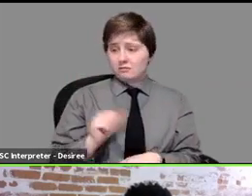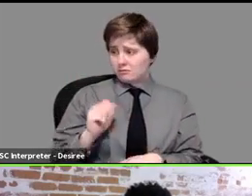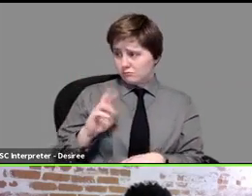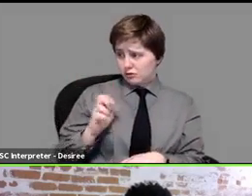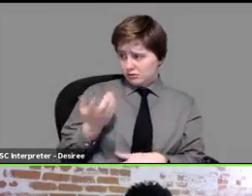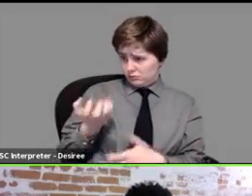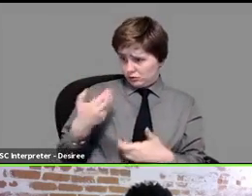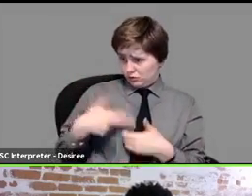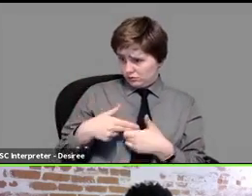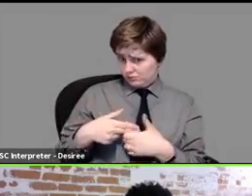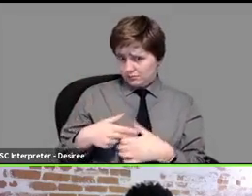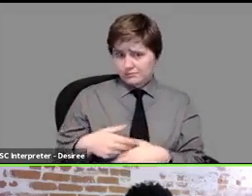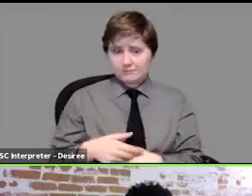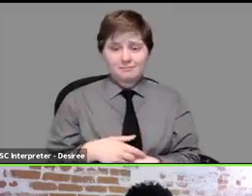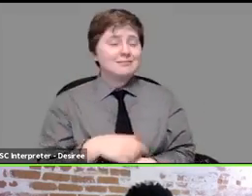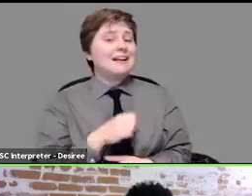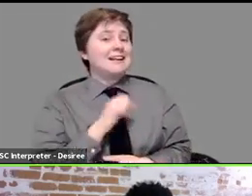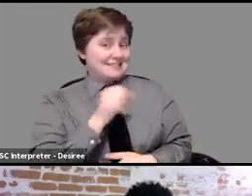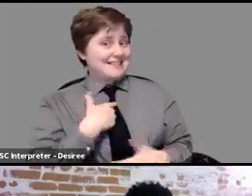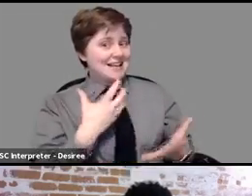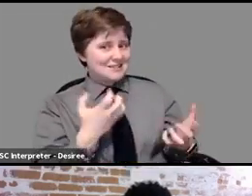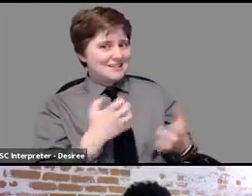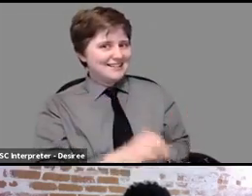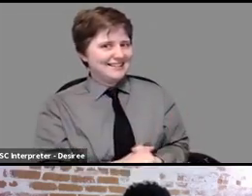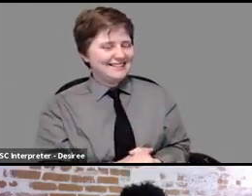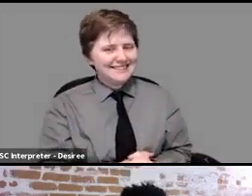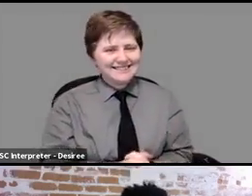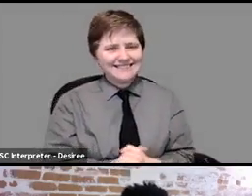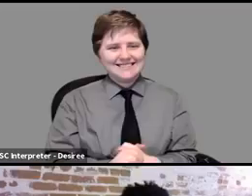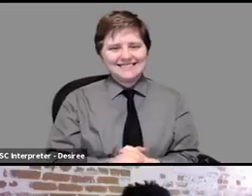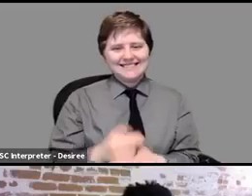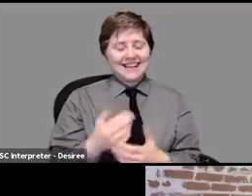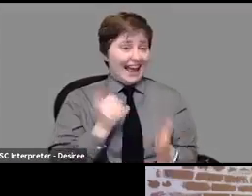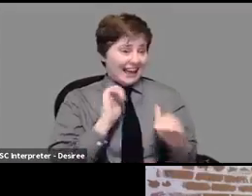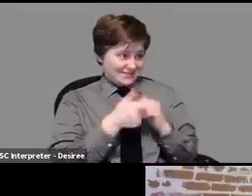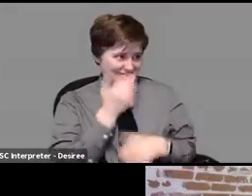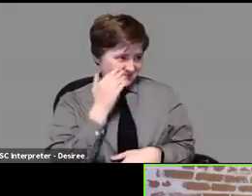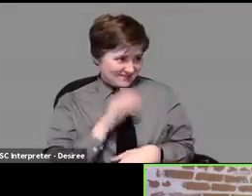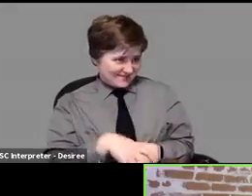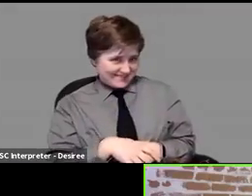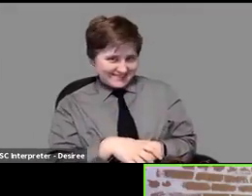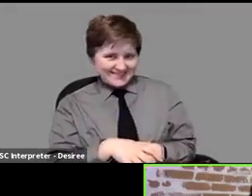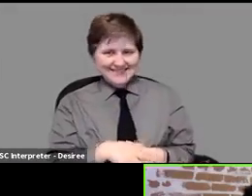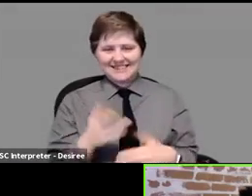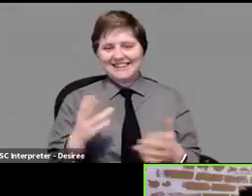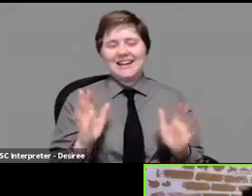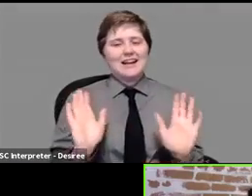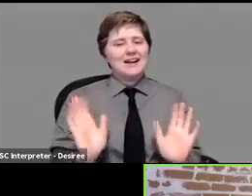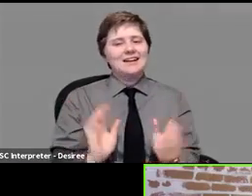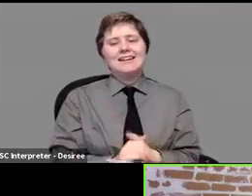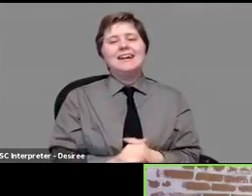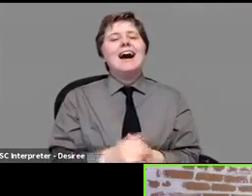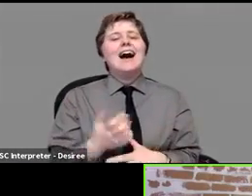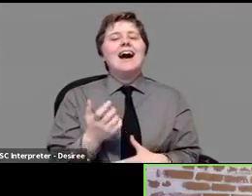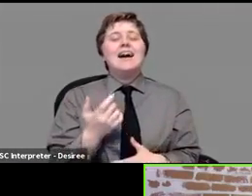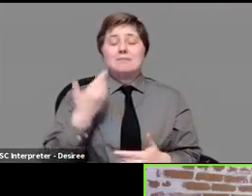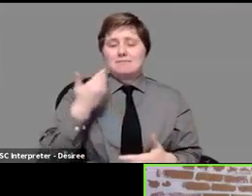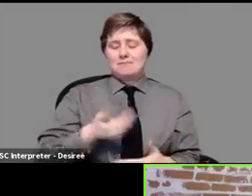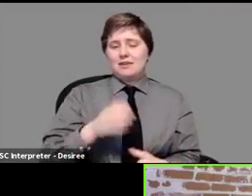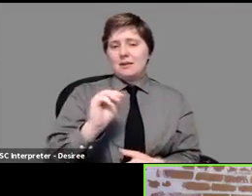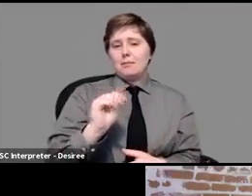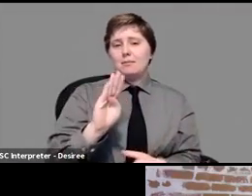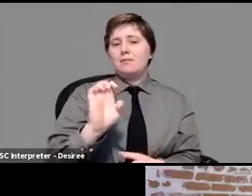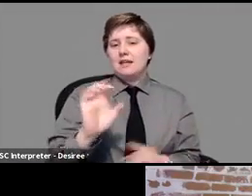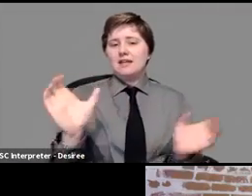chime in on this? Yes, I do. How'd you know? No, so I am an